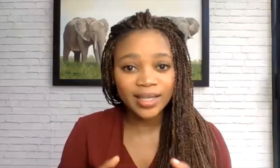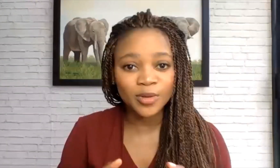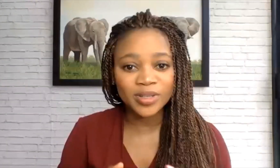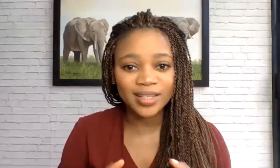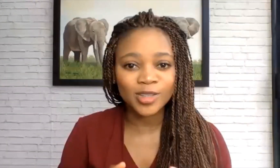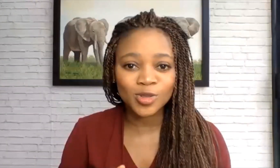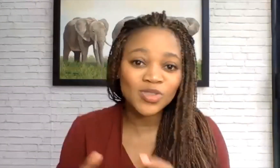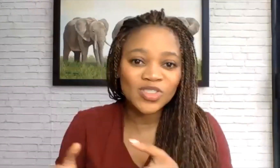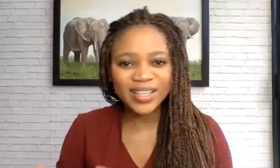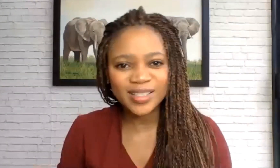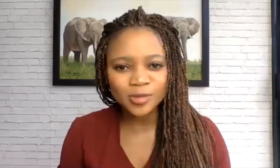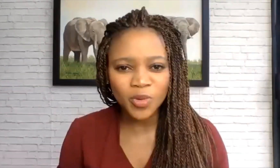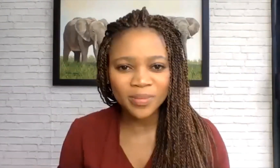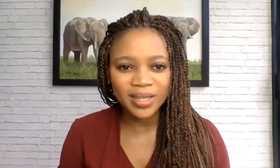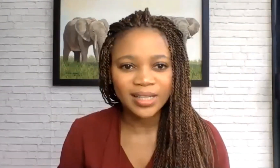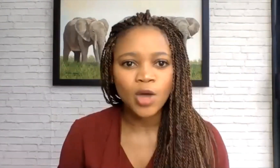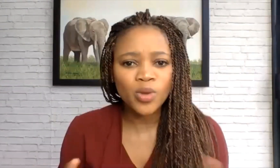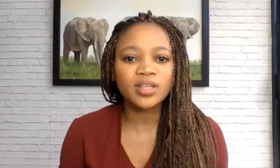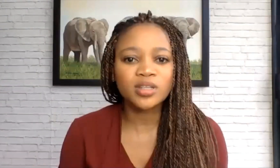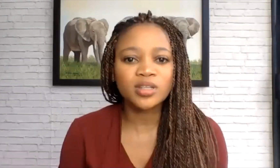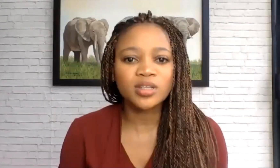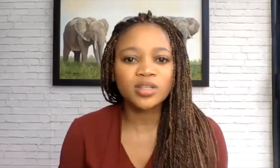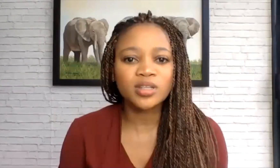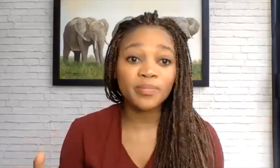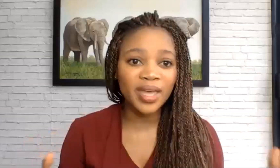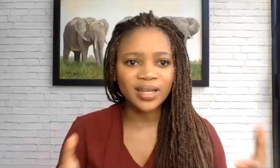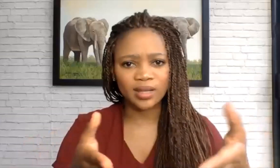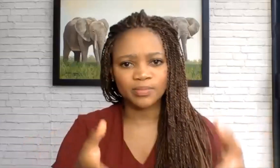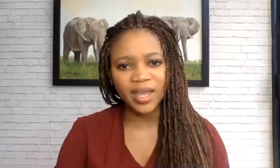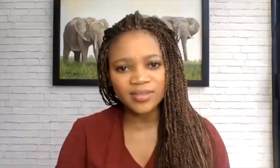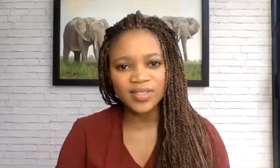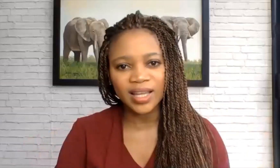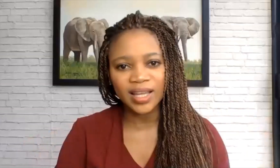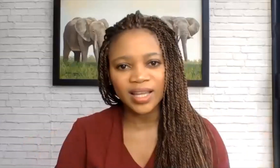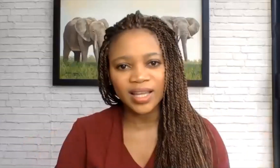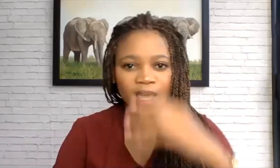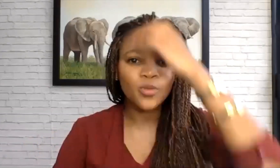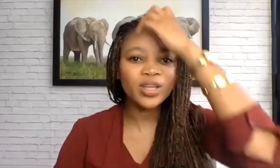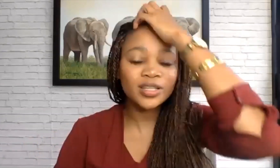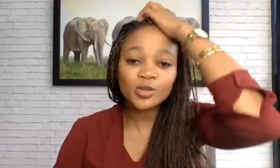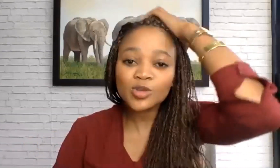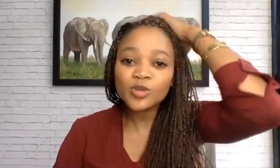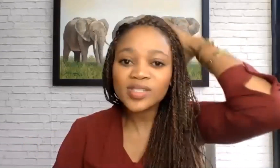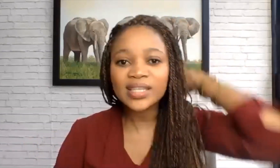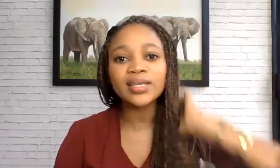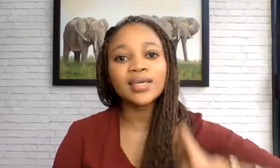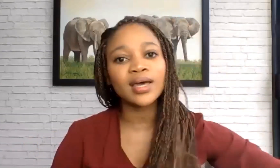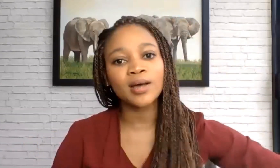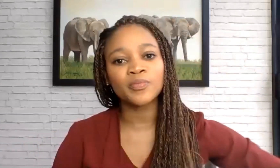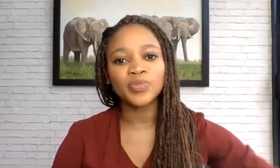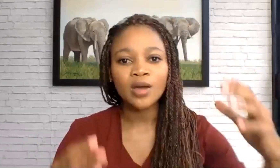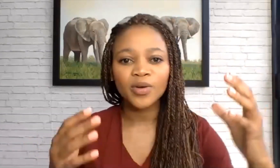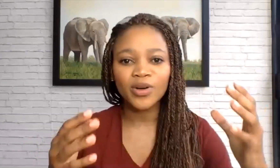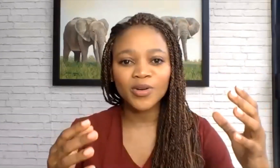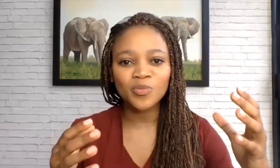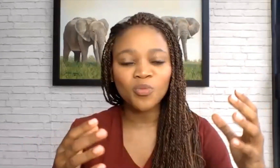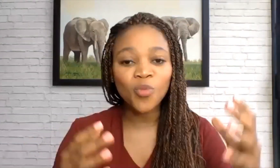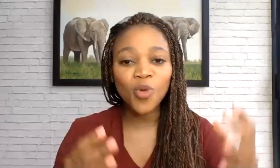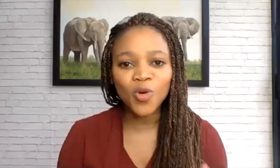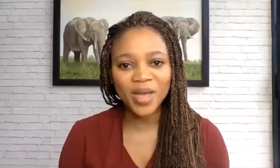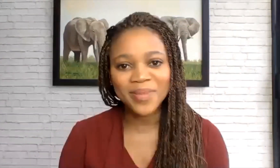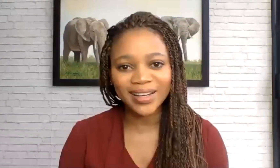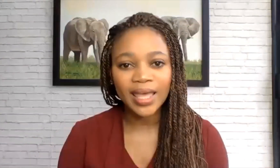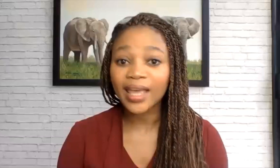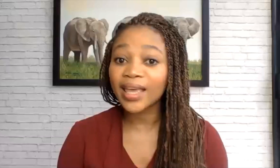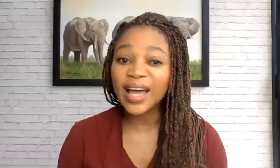gender equity issues just for women. We need to see more men in panels like these. We need to see